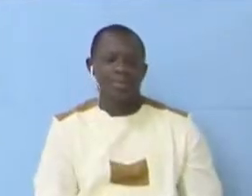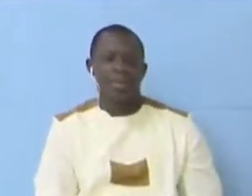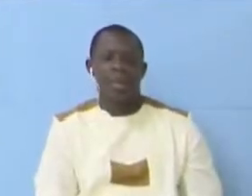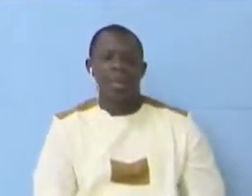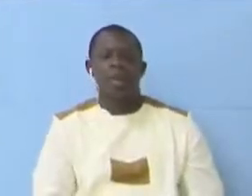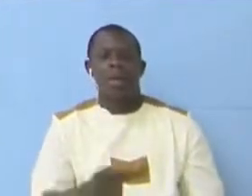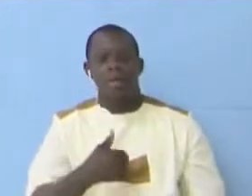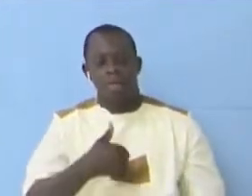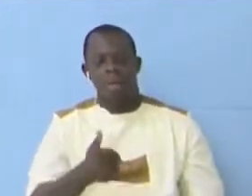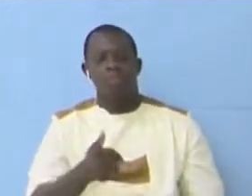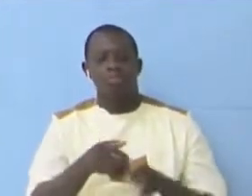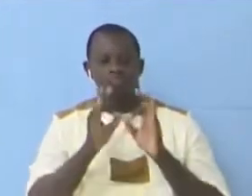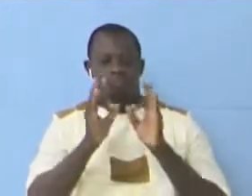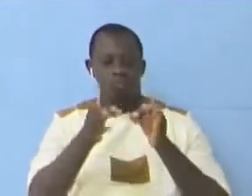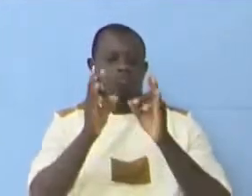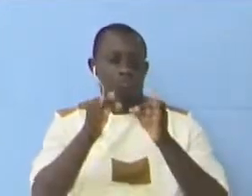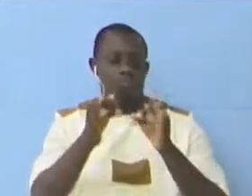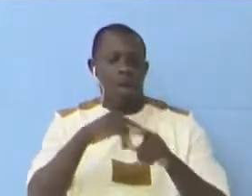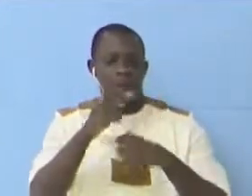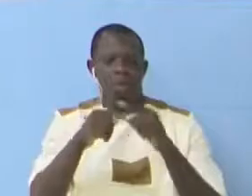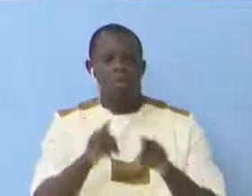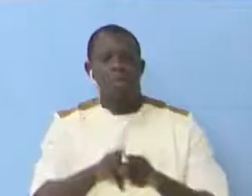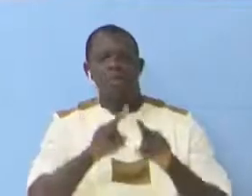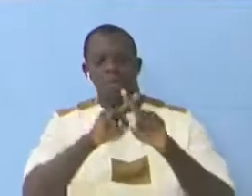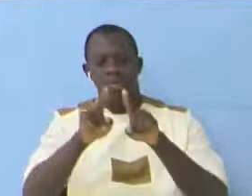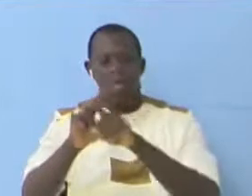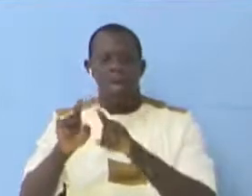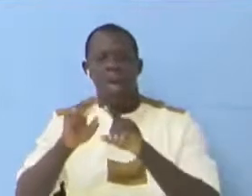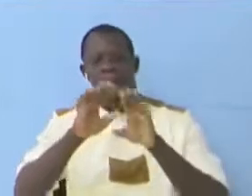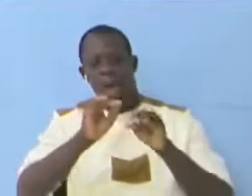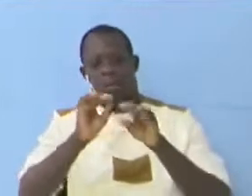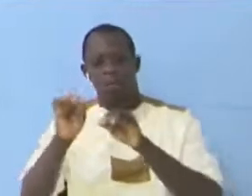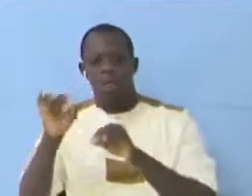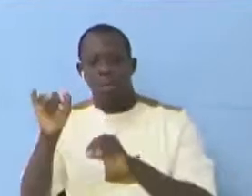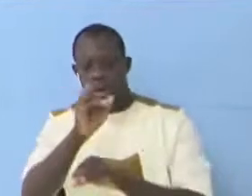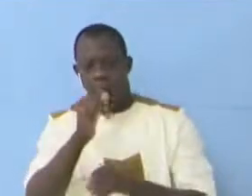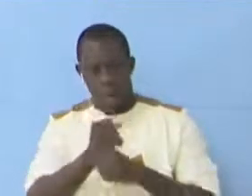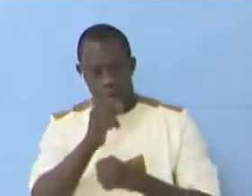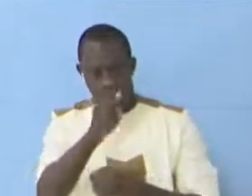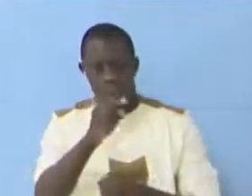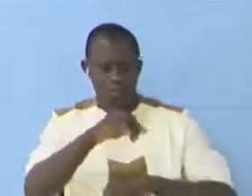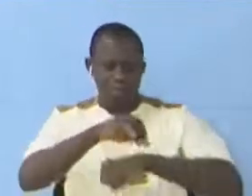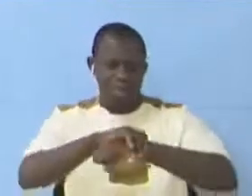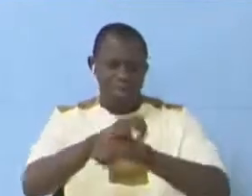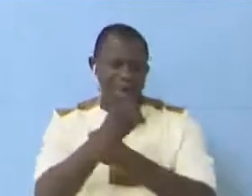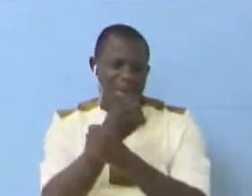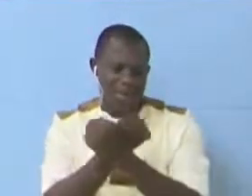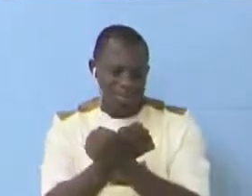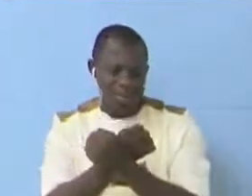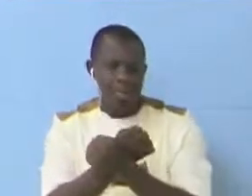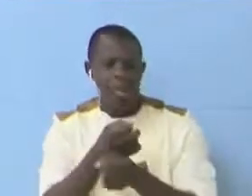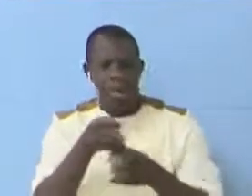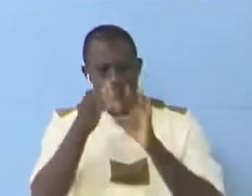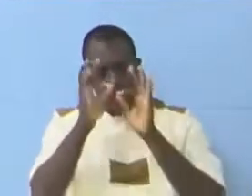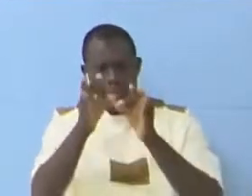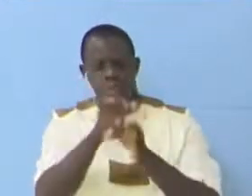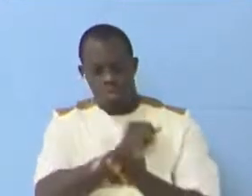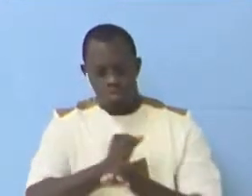Kindly explain the sequence of events that led to your arrest. waxal ñu mbir yi naka la toppalantee ba bañ laay jàppee.